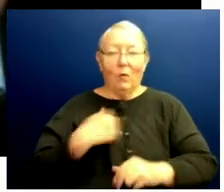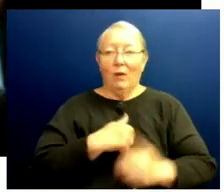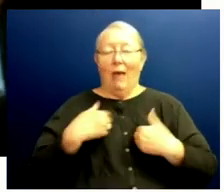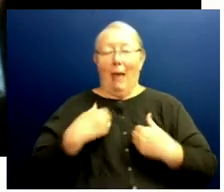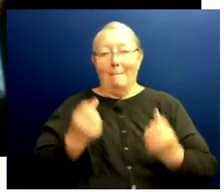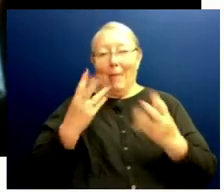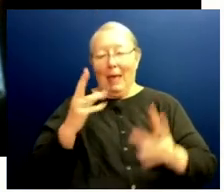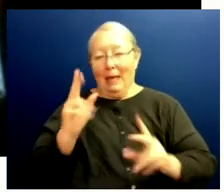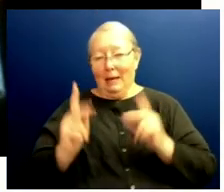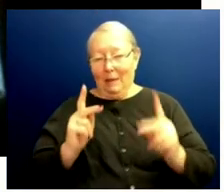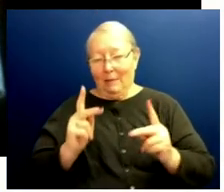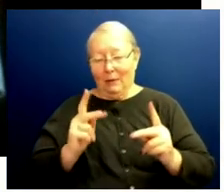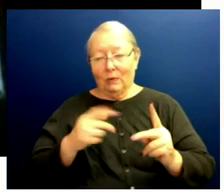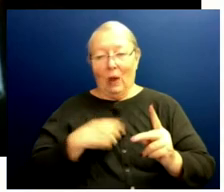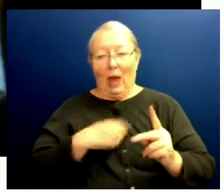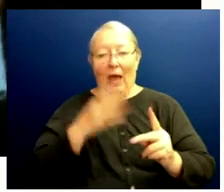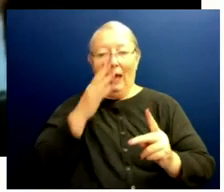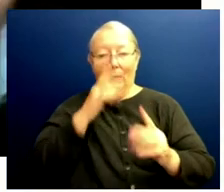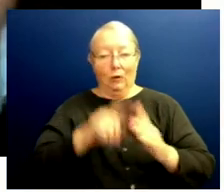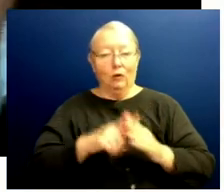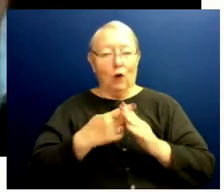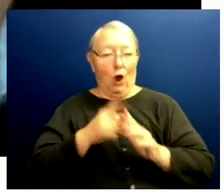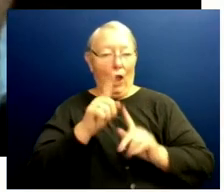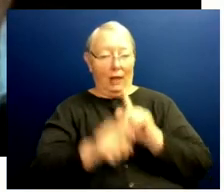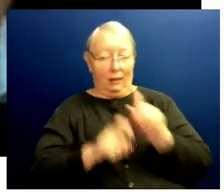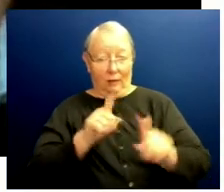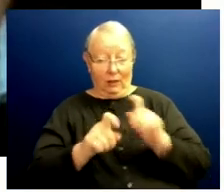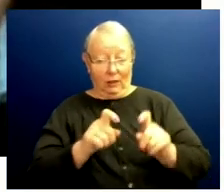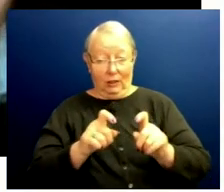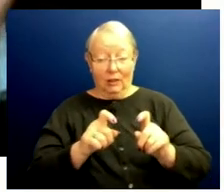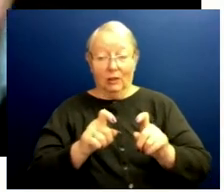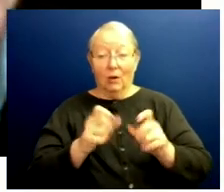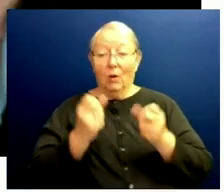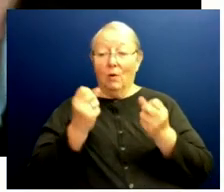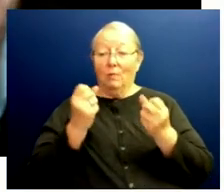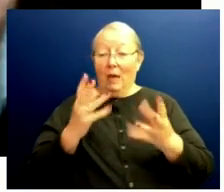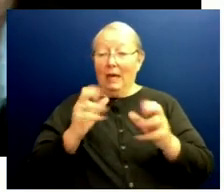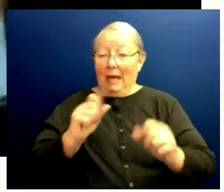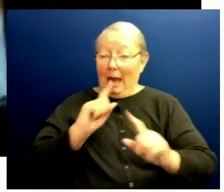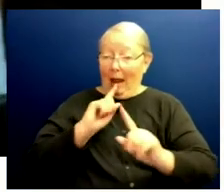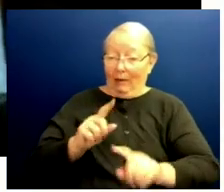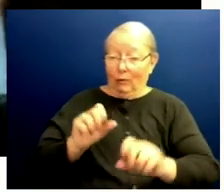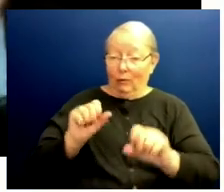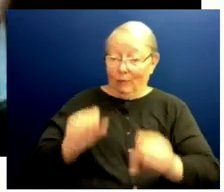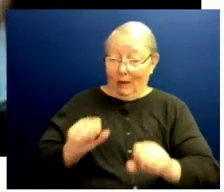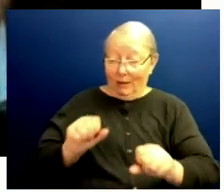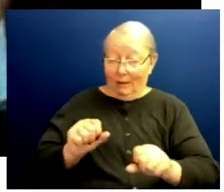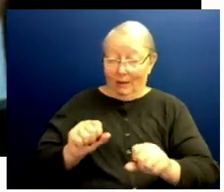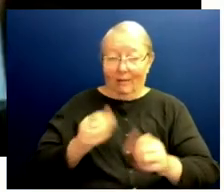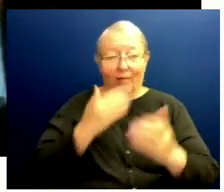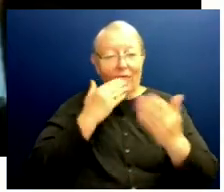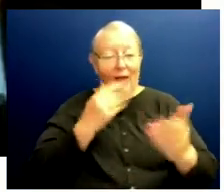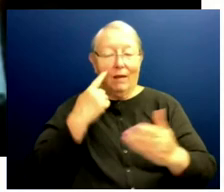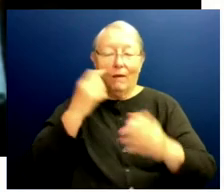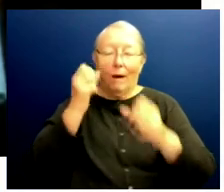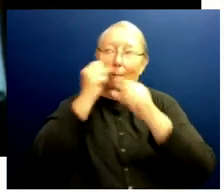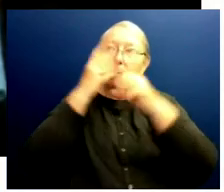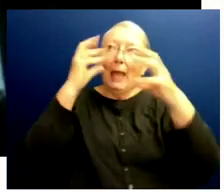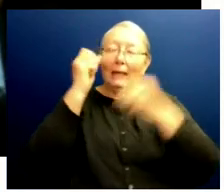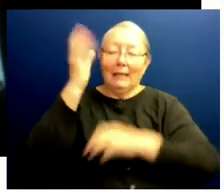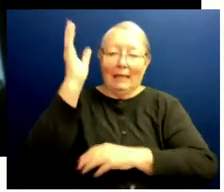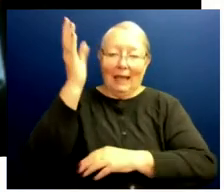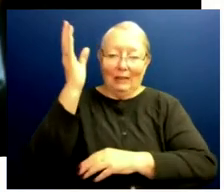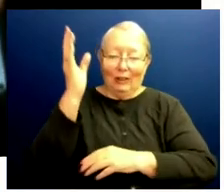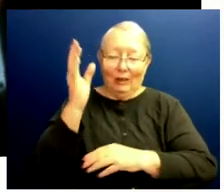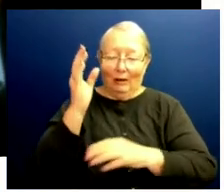questions for you. So I will get this rolling so we can get to as many of them as we possibly can. But thank you so much, Bob, for that amazing lecture. Just blows